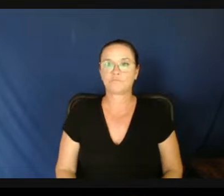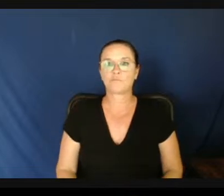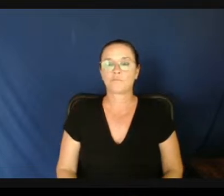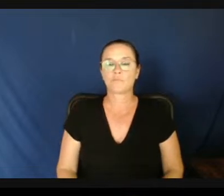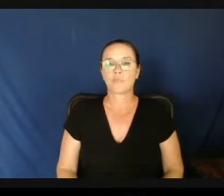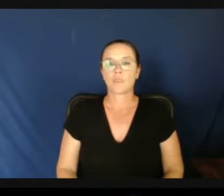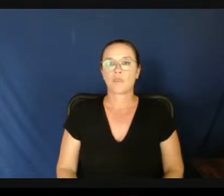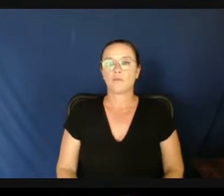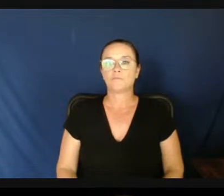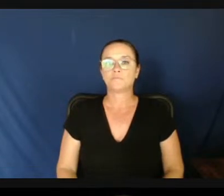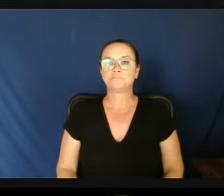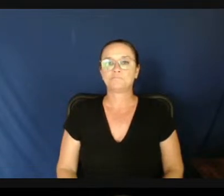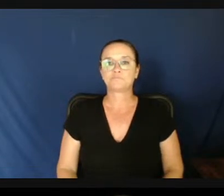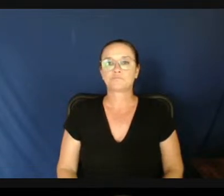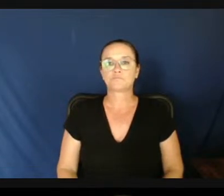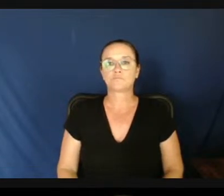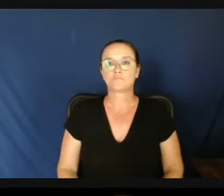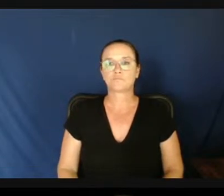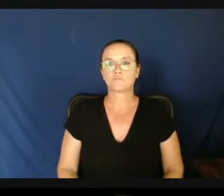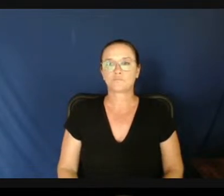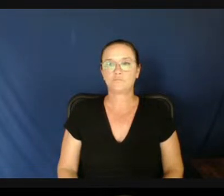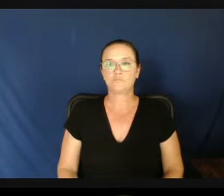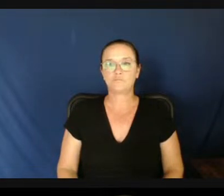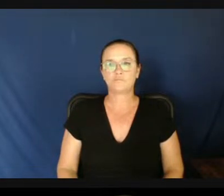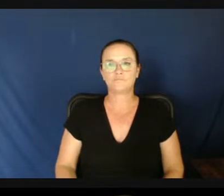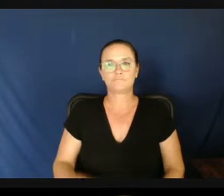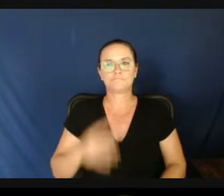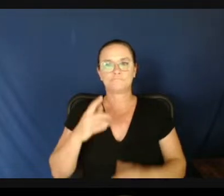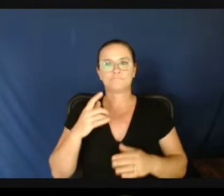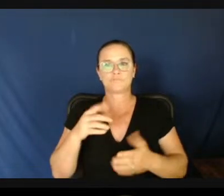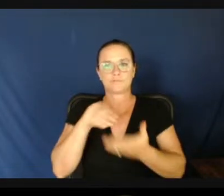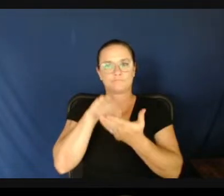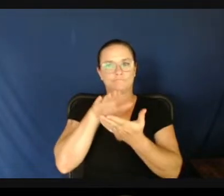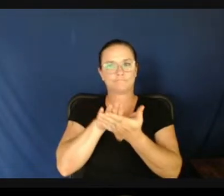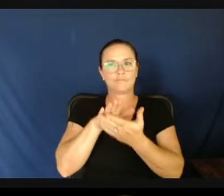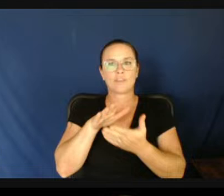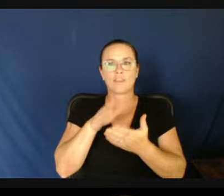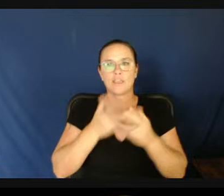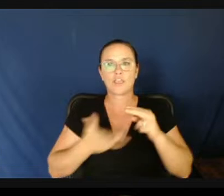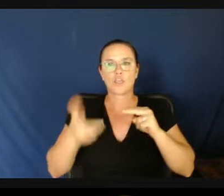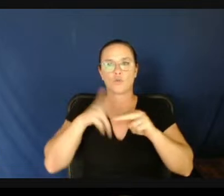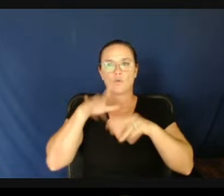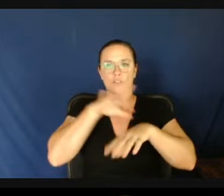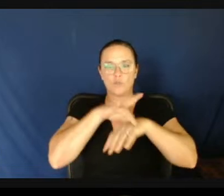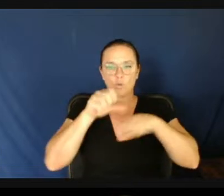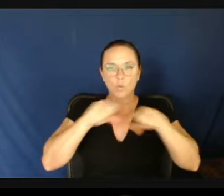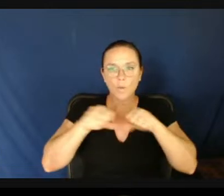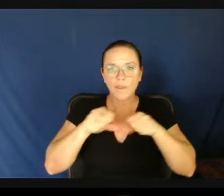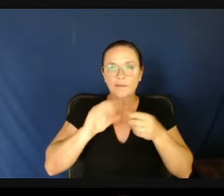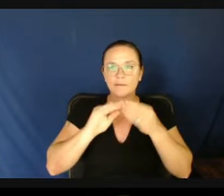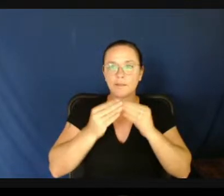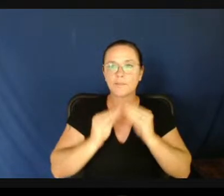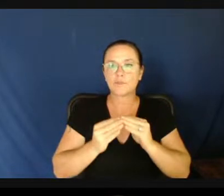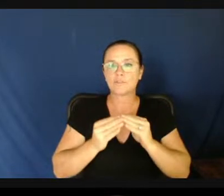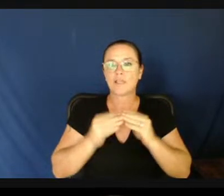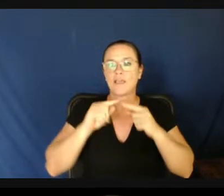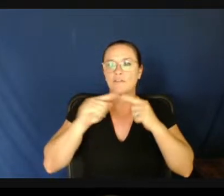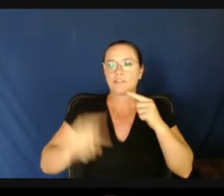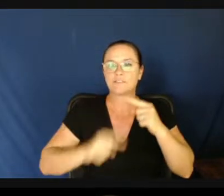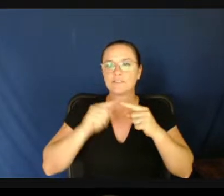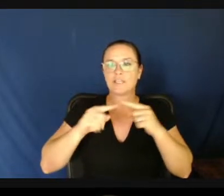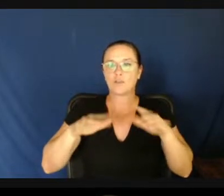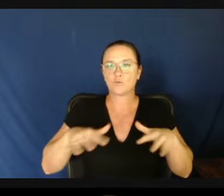They note the increase of seismic tremor. They note cyclic tremor patterns with 30 to 60